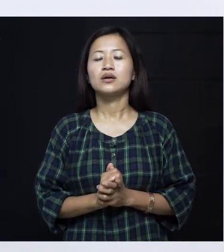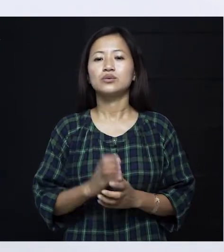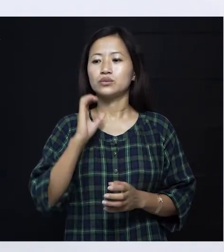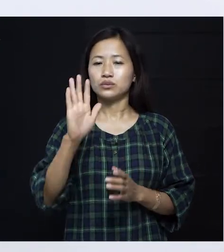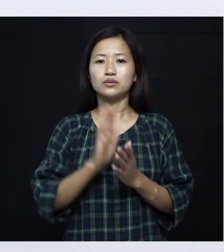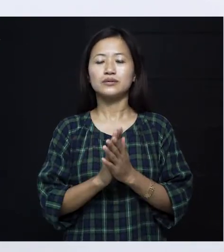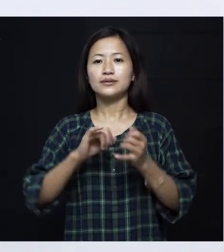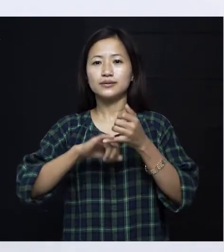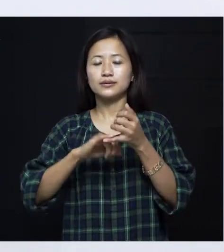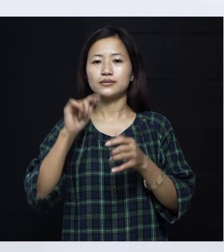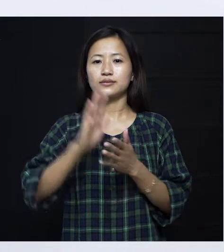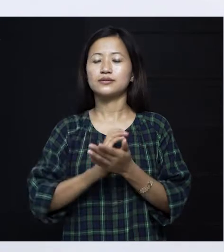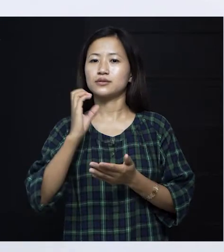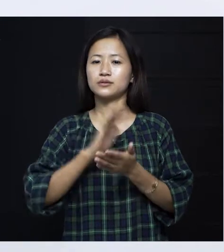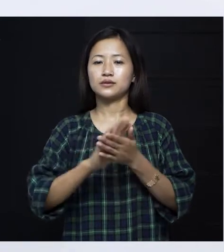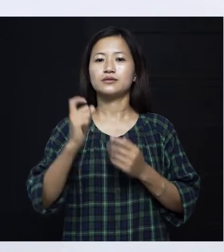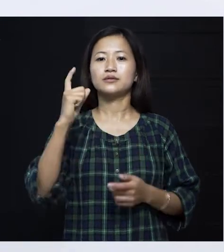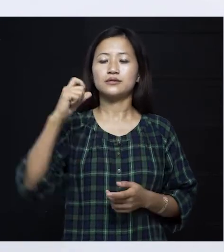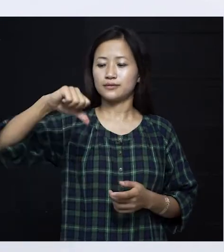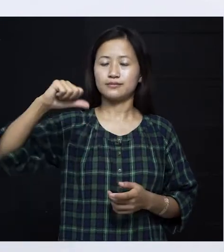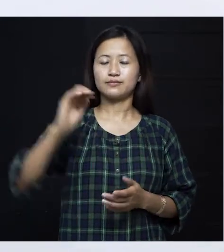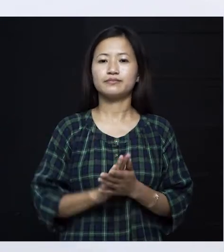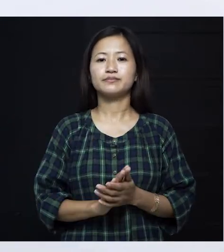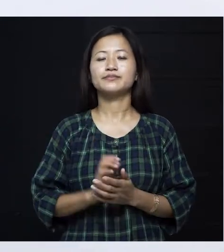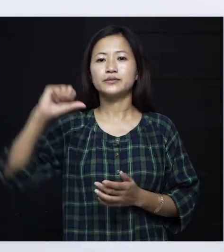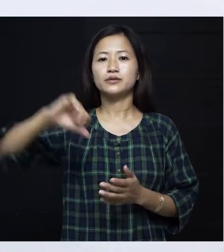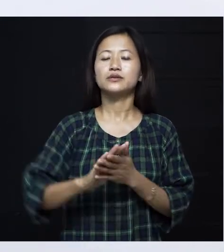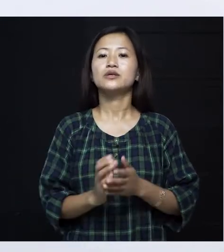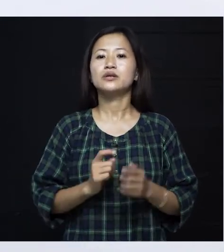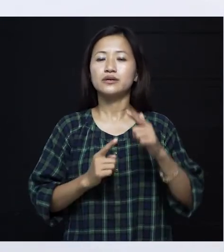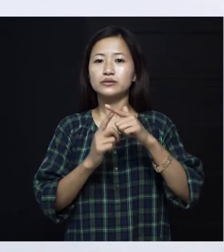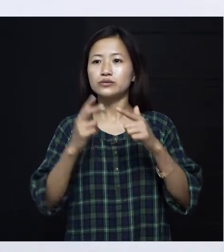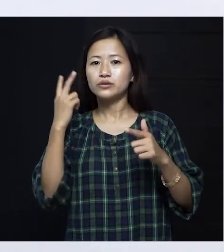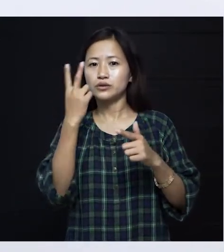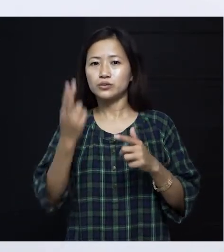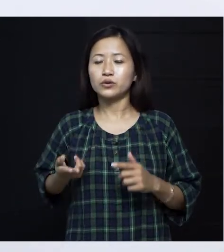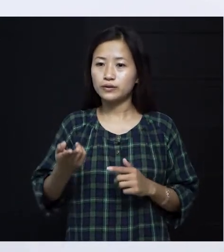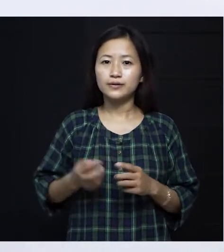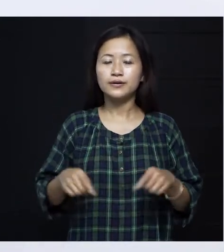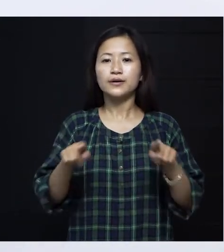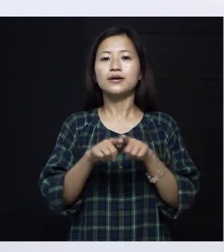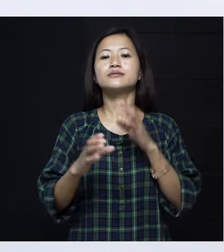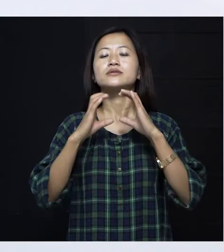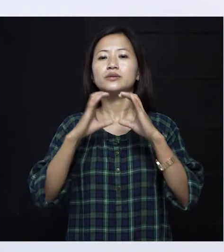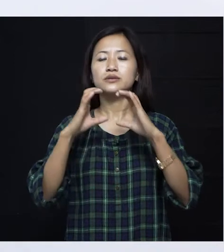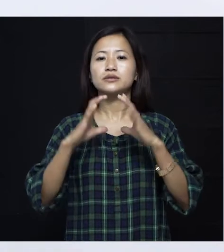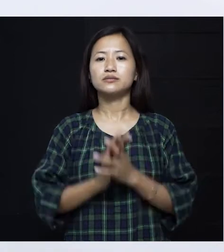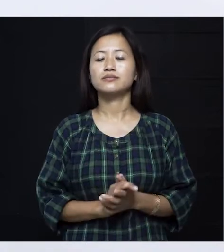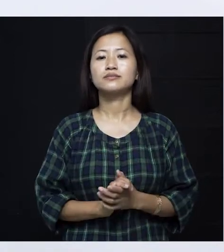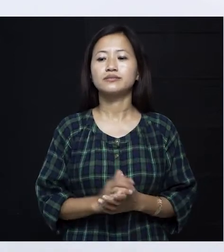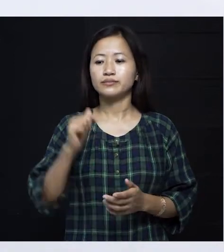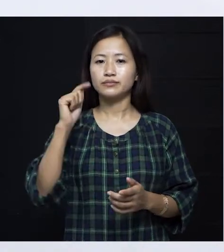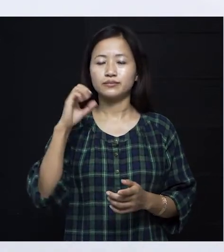your social science, that is your chapter 9, transport and communication. I have already written it here. So today